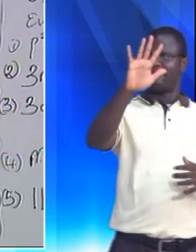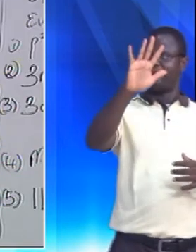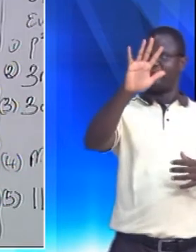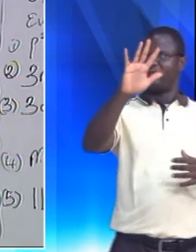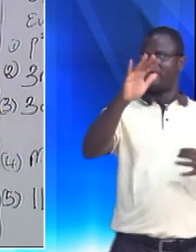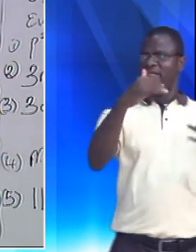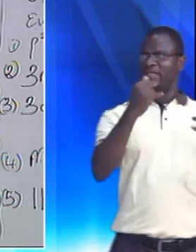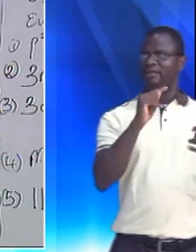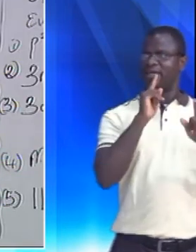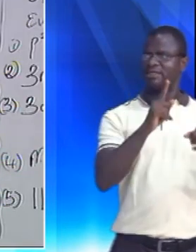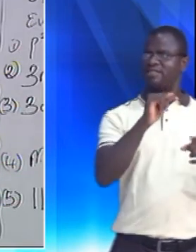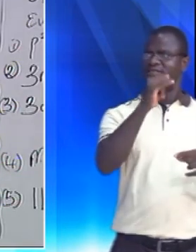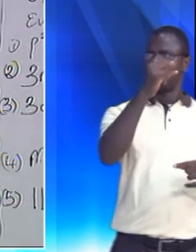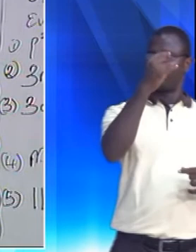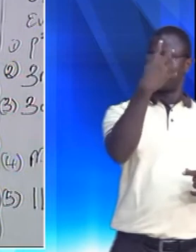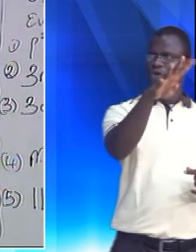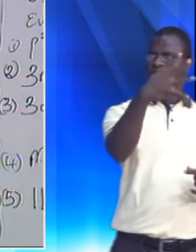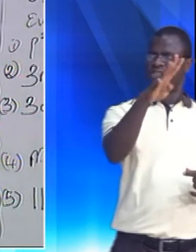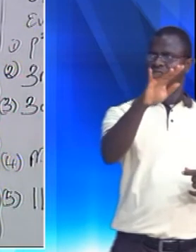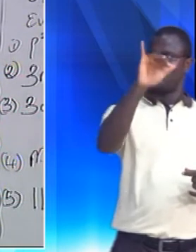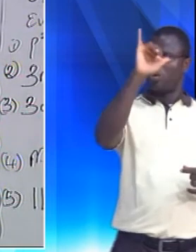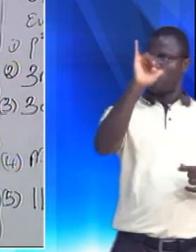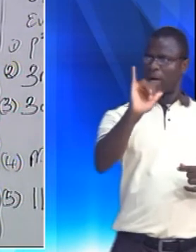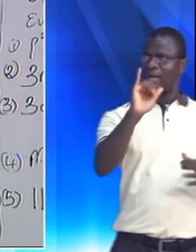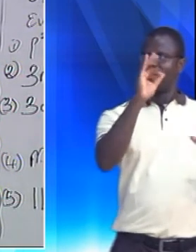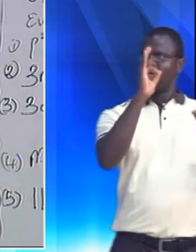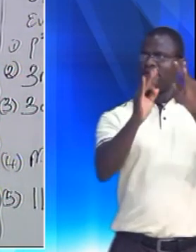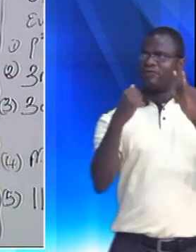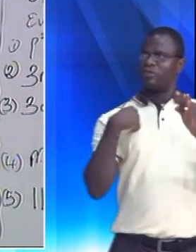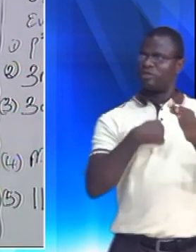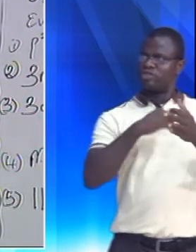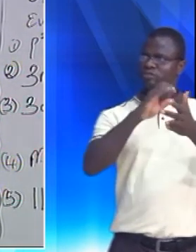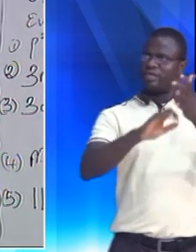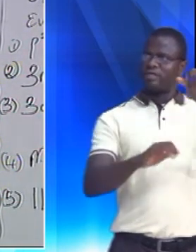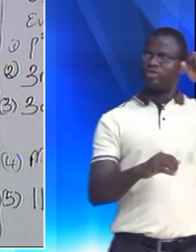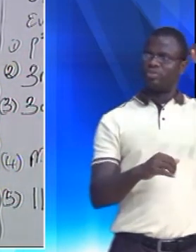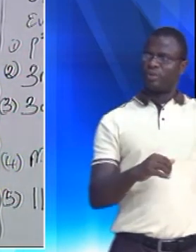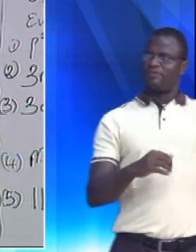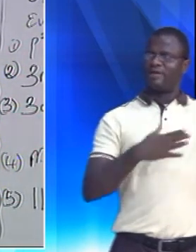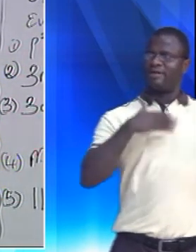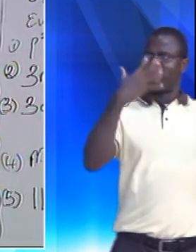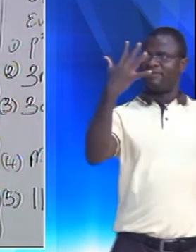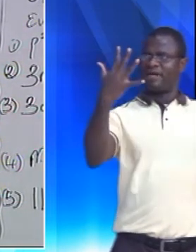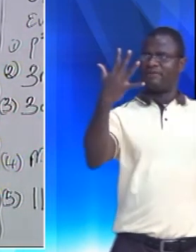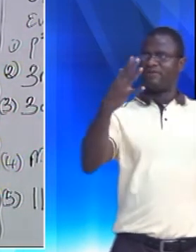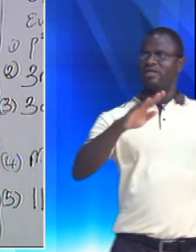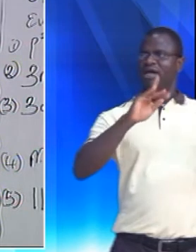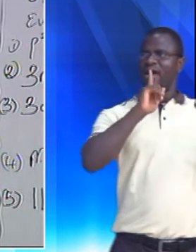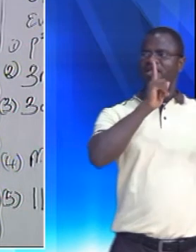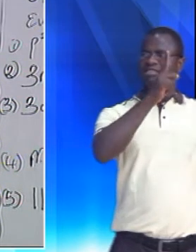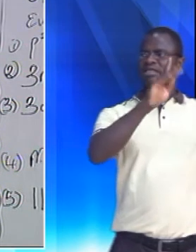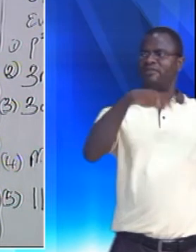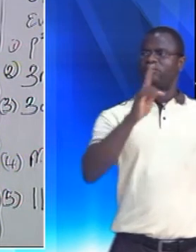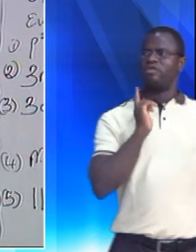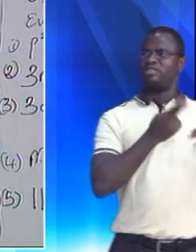end up giving us 14 y raised to power what? 12 minus